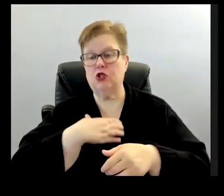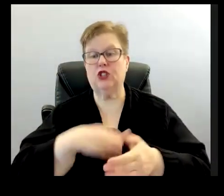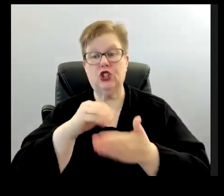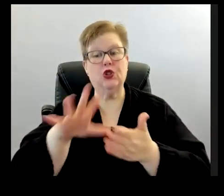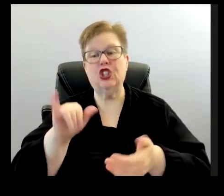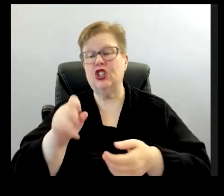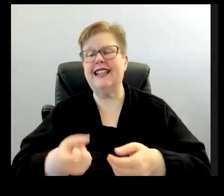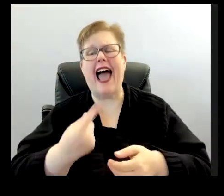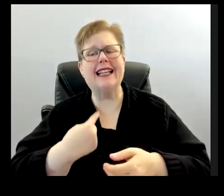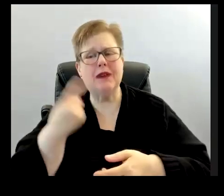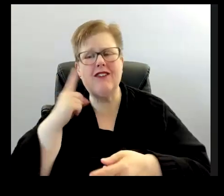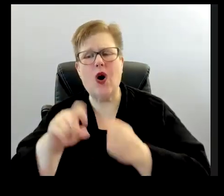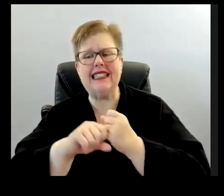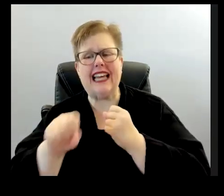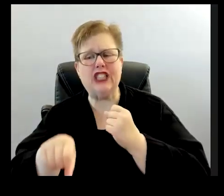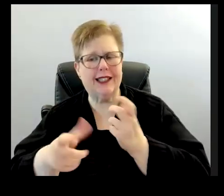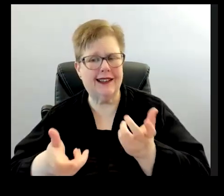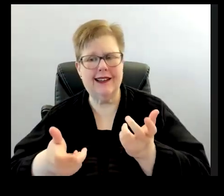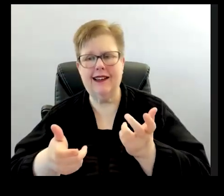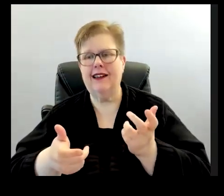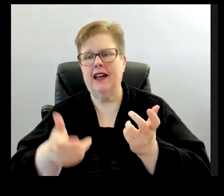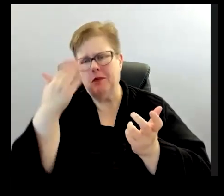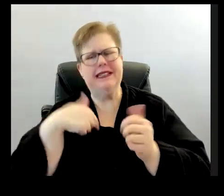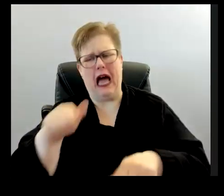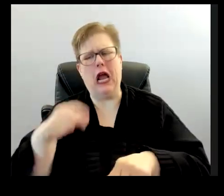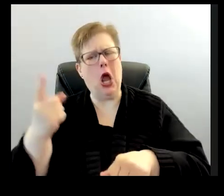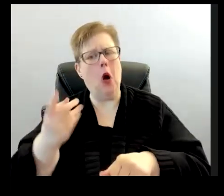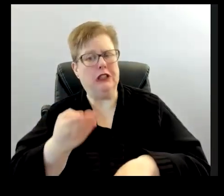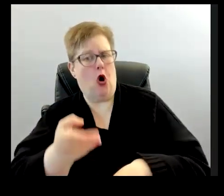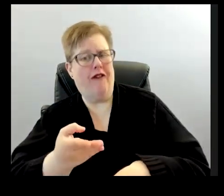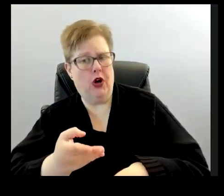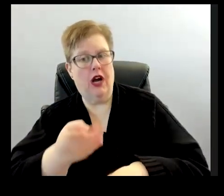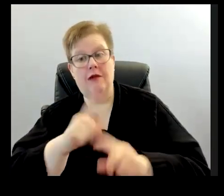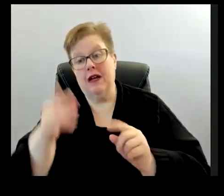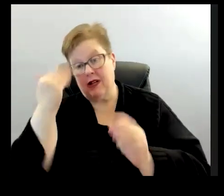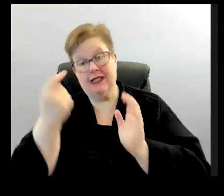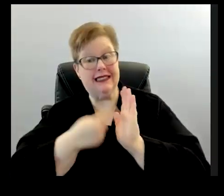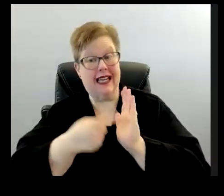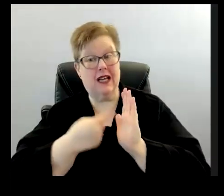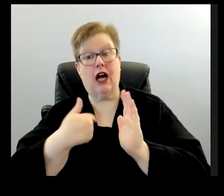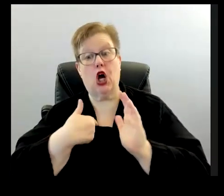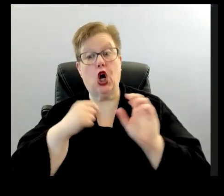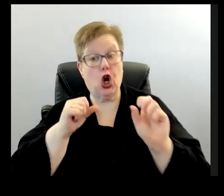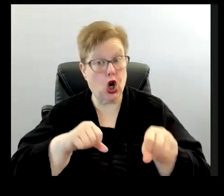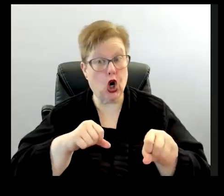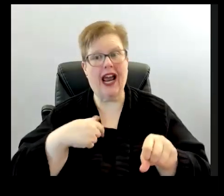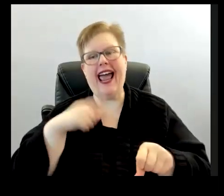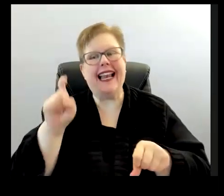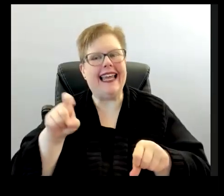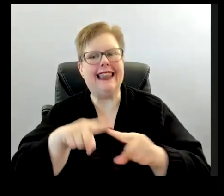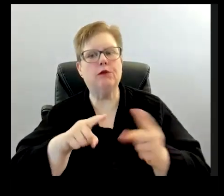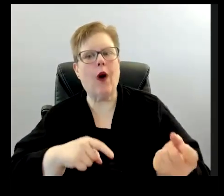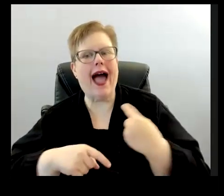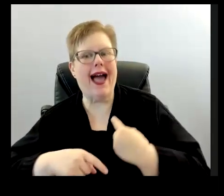students would just ask me for an extension, not because I could always offer it, but because sometimes I could and I just needed them to